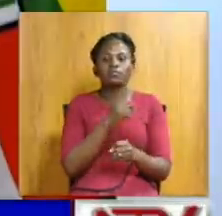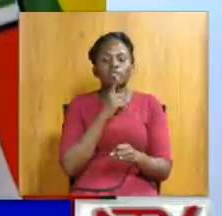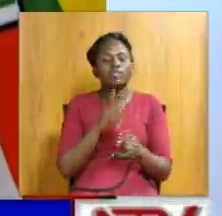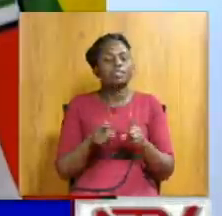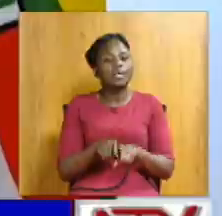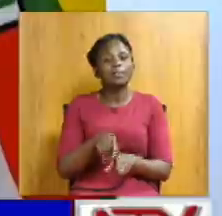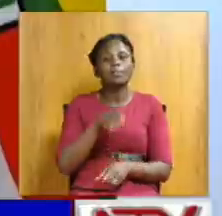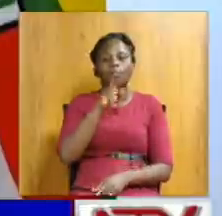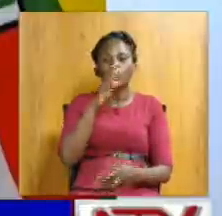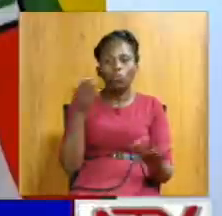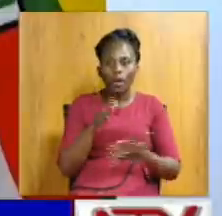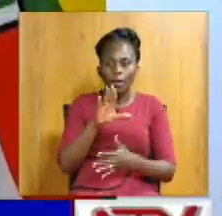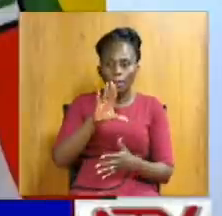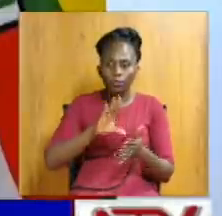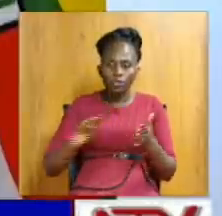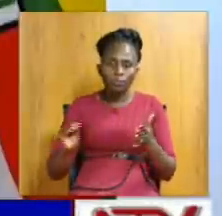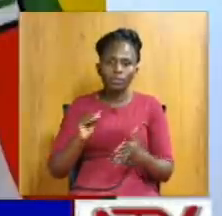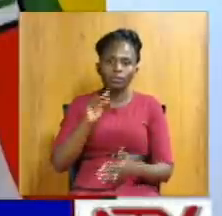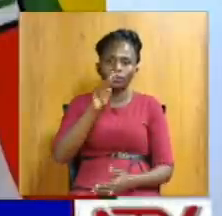Mozambique.